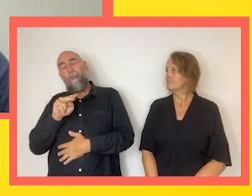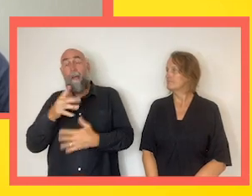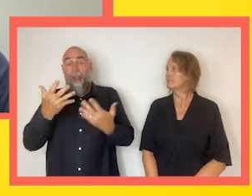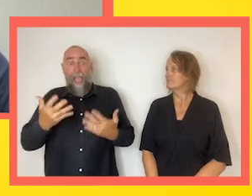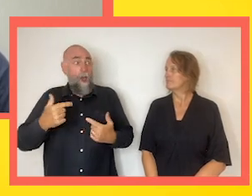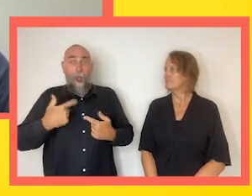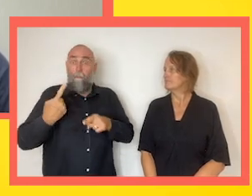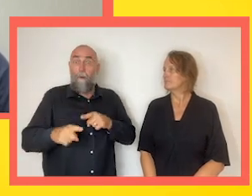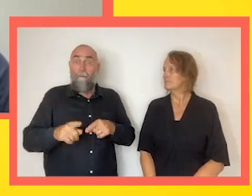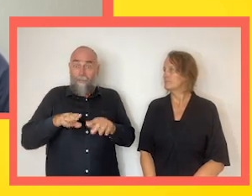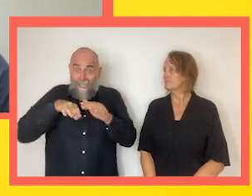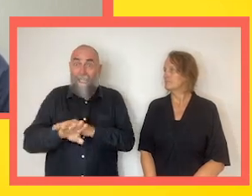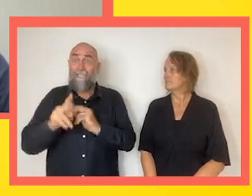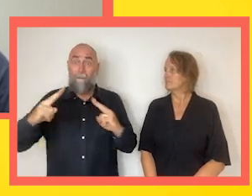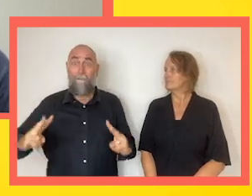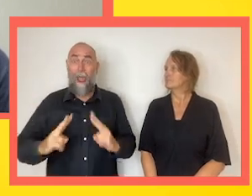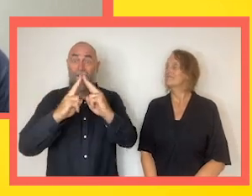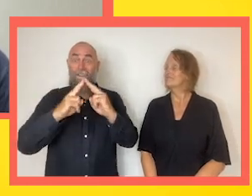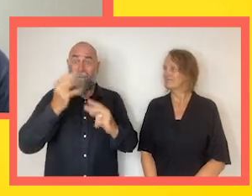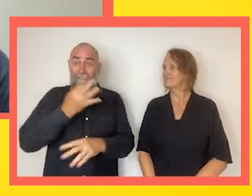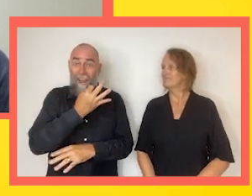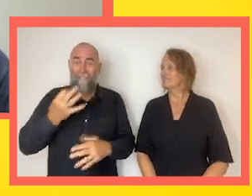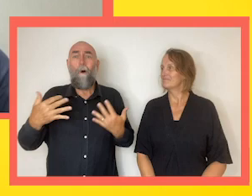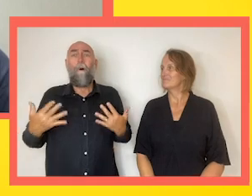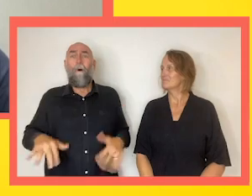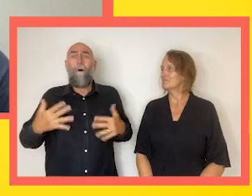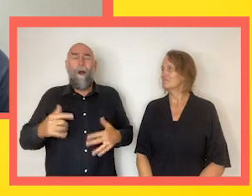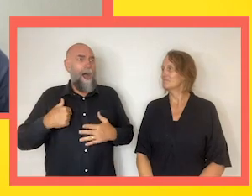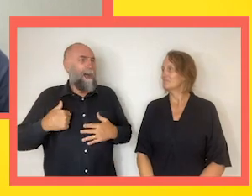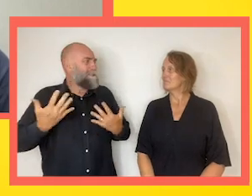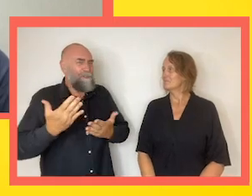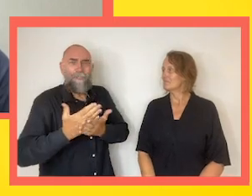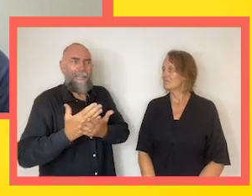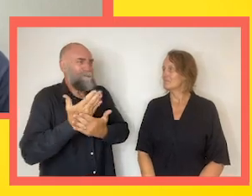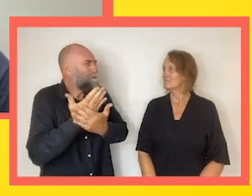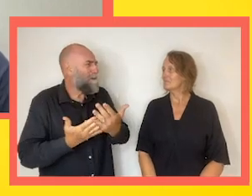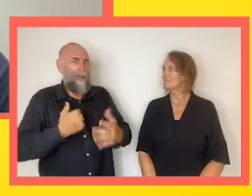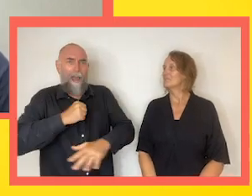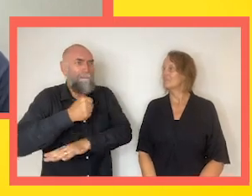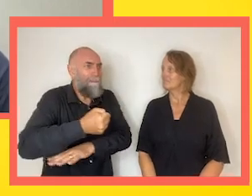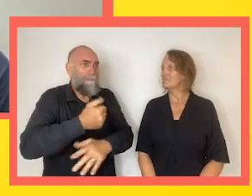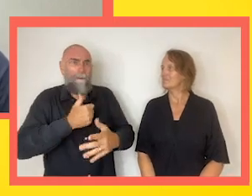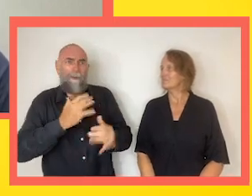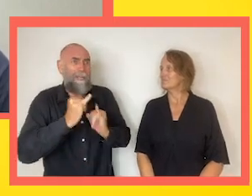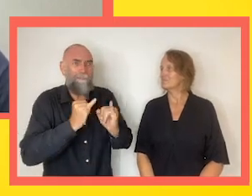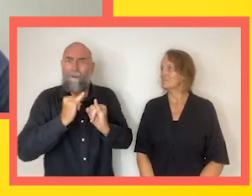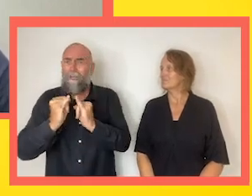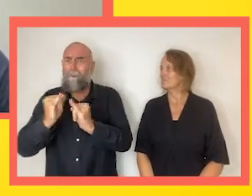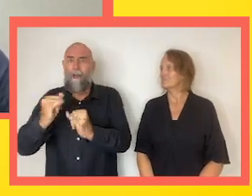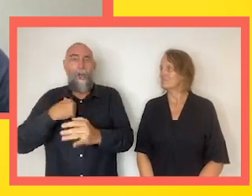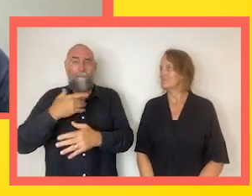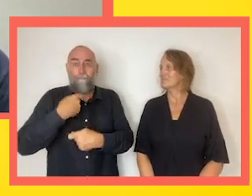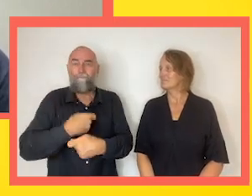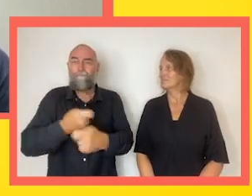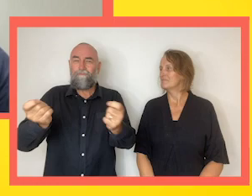be going there to create some content and talk to athletes and share stories from those on the ground in Paris, and also